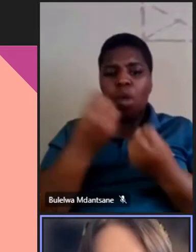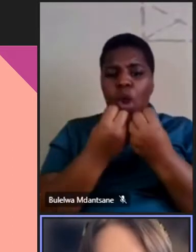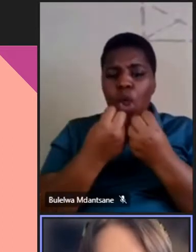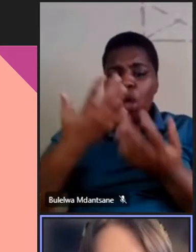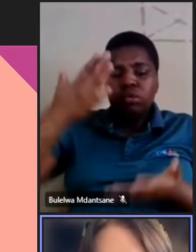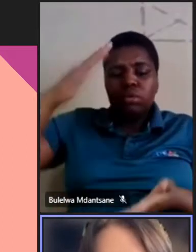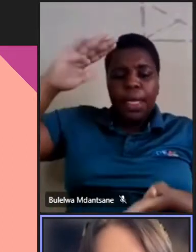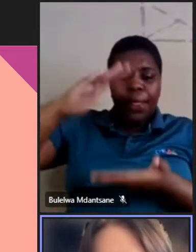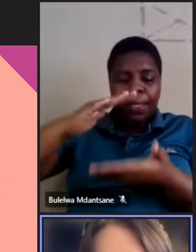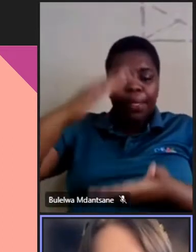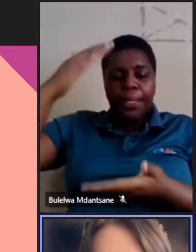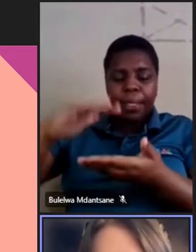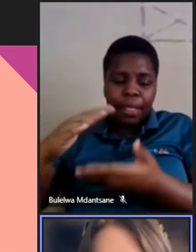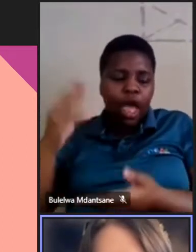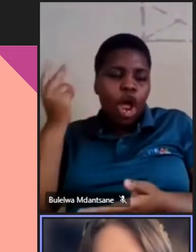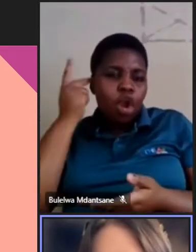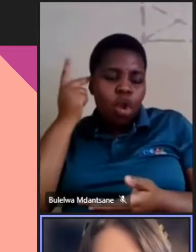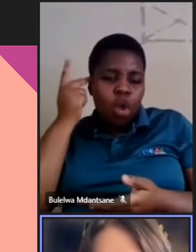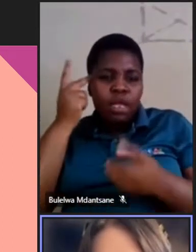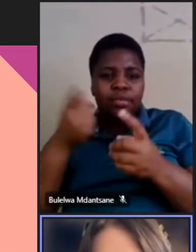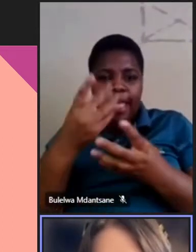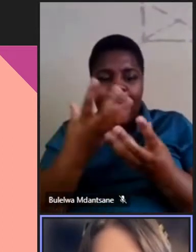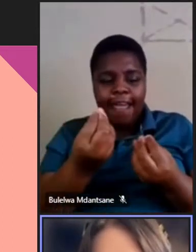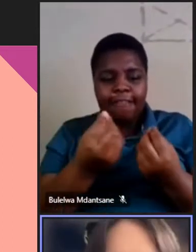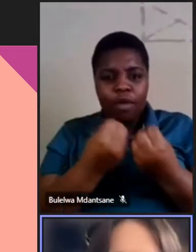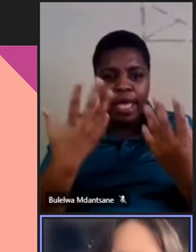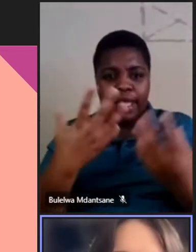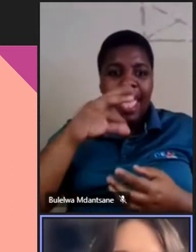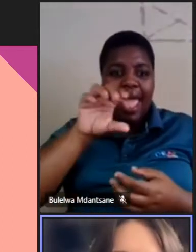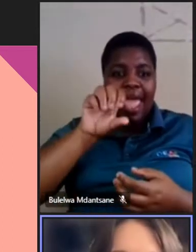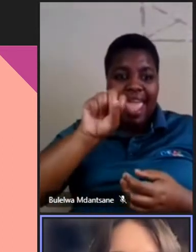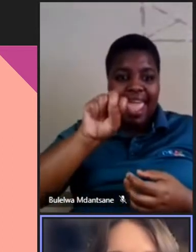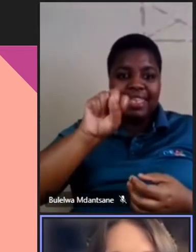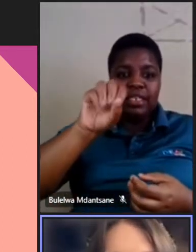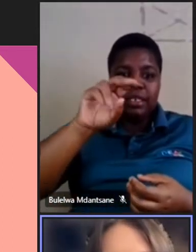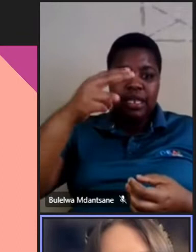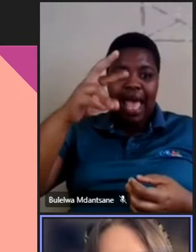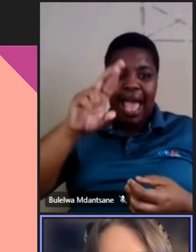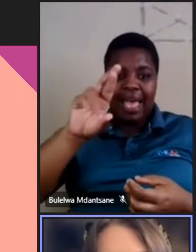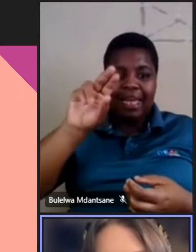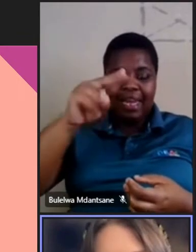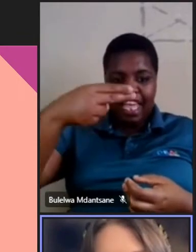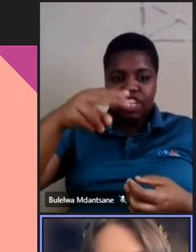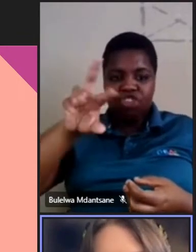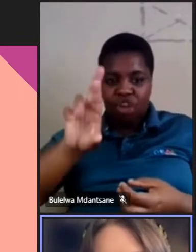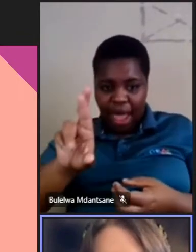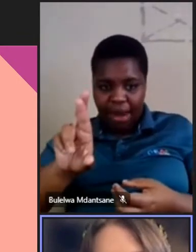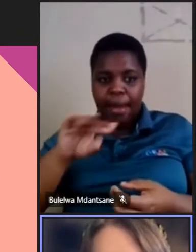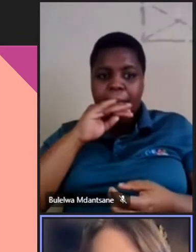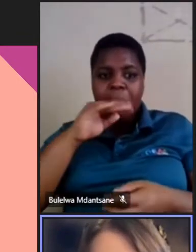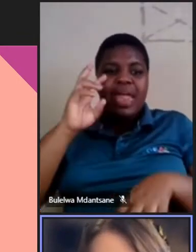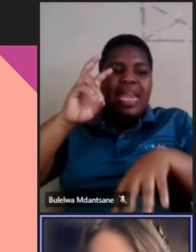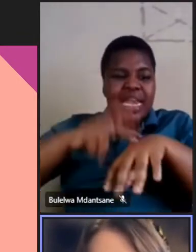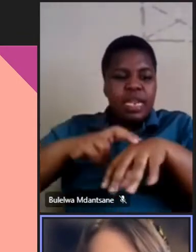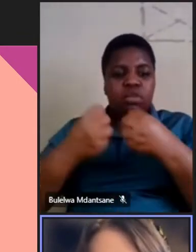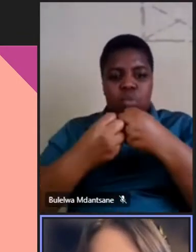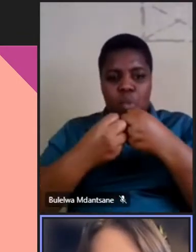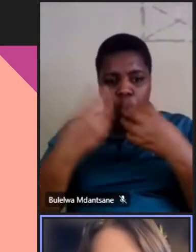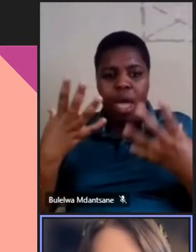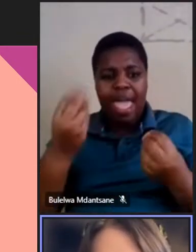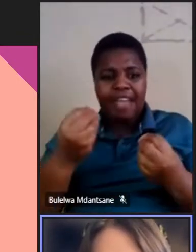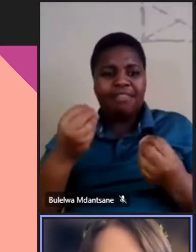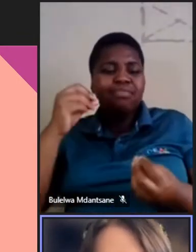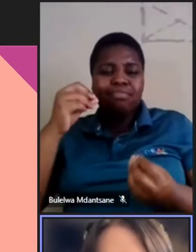knowledge that the girls and young women had on SRHR. And the second was that there was low to limited access that they had